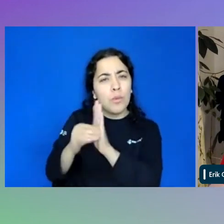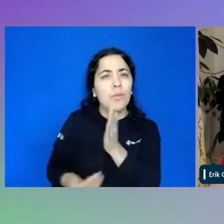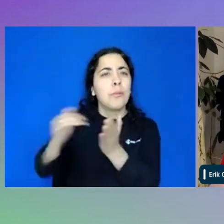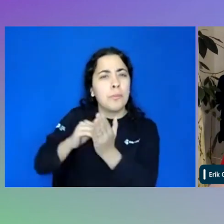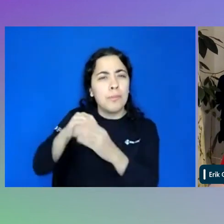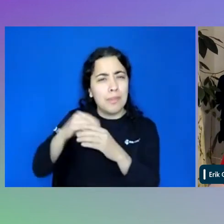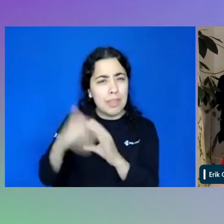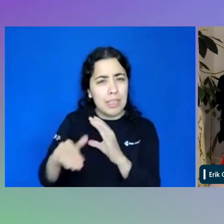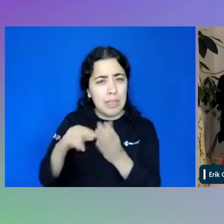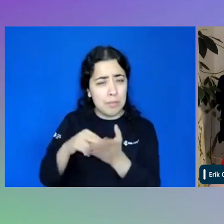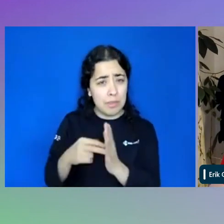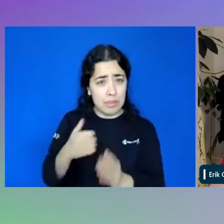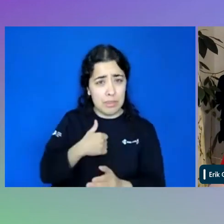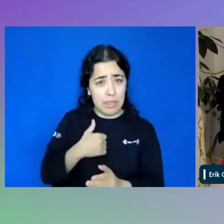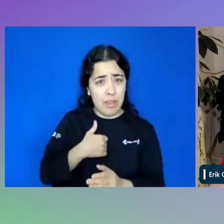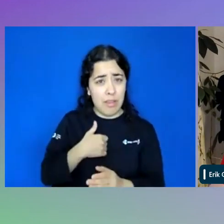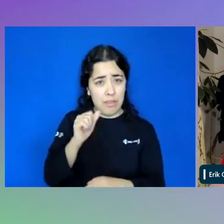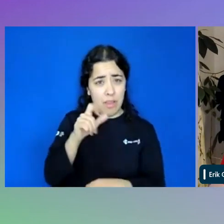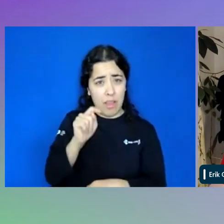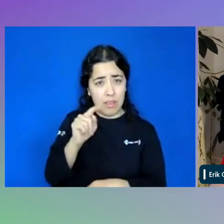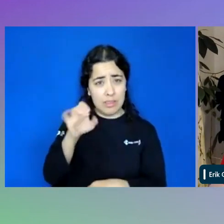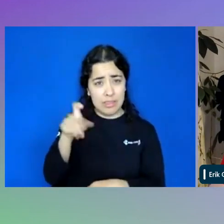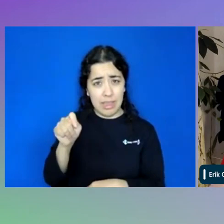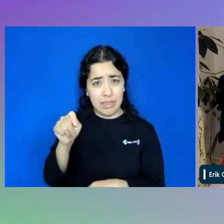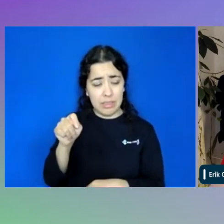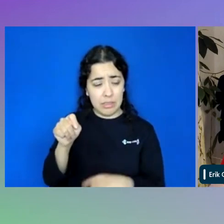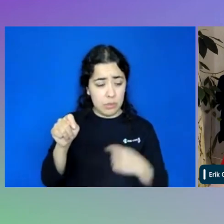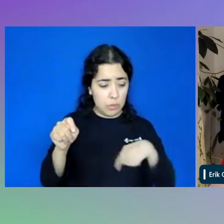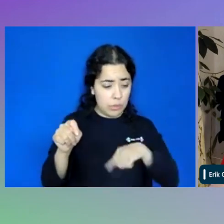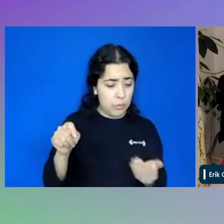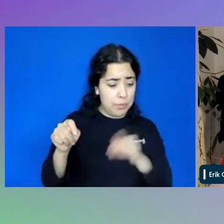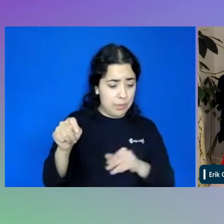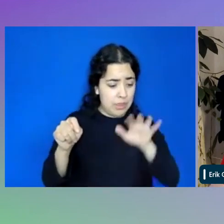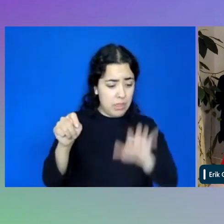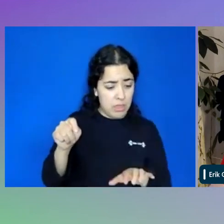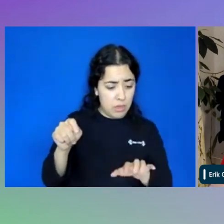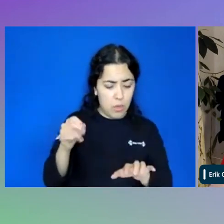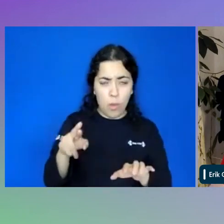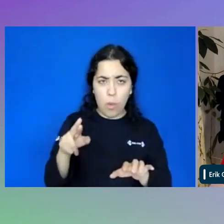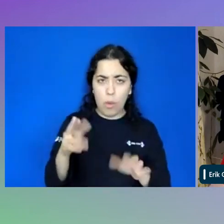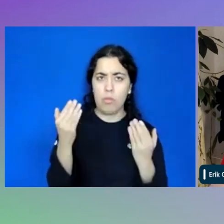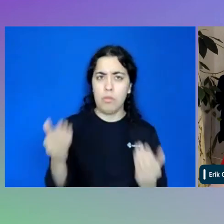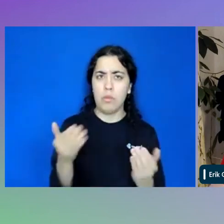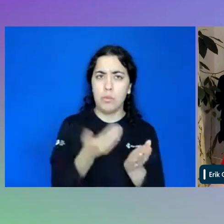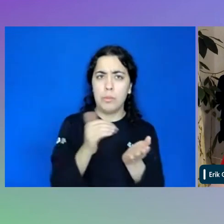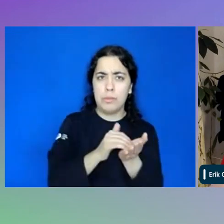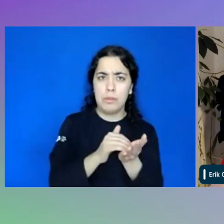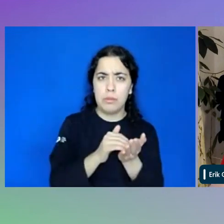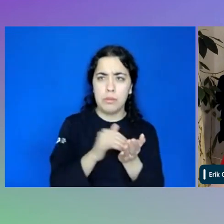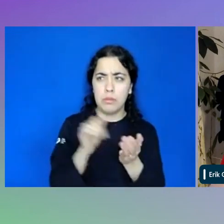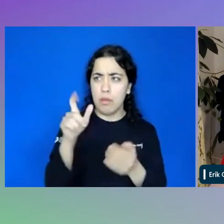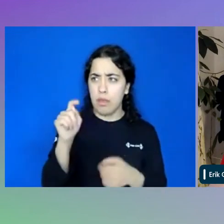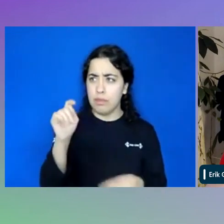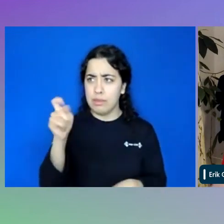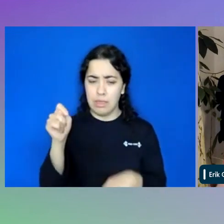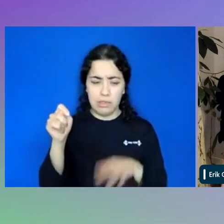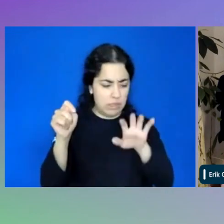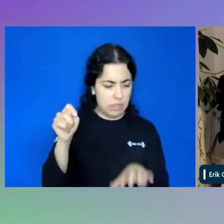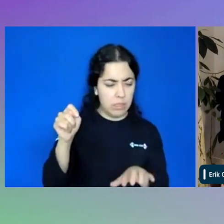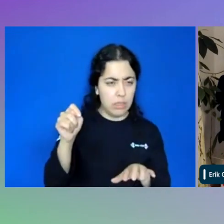Should we not repeat the text if it's in the alt text, or should it be repeated?